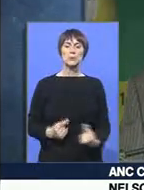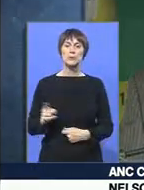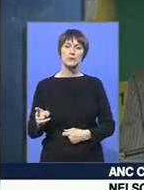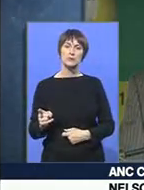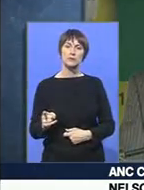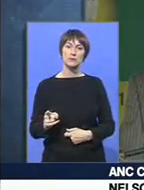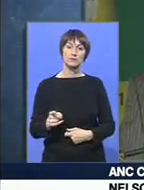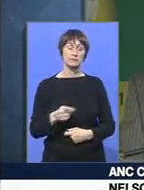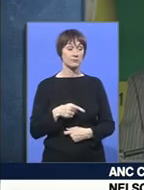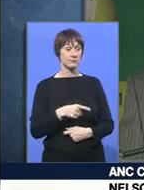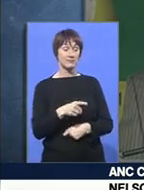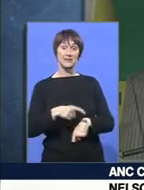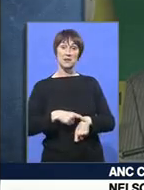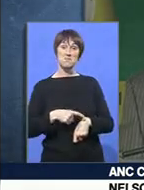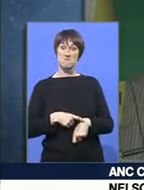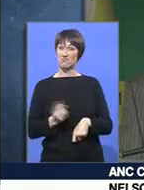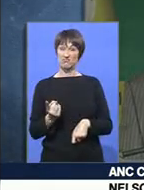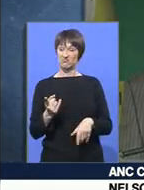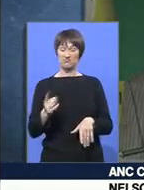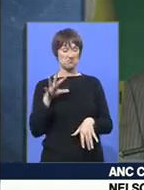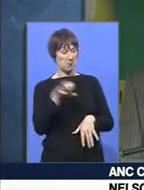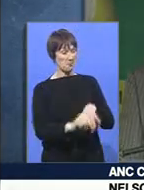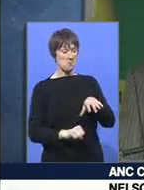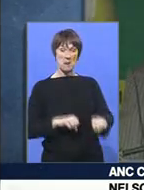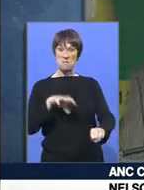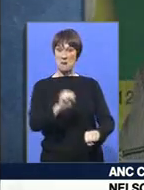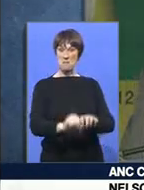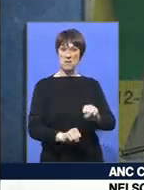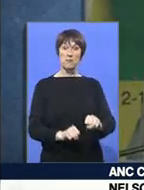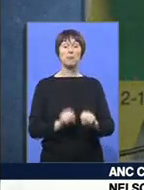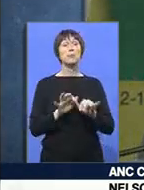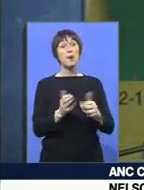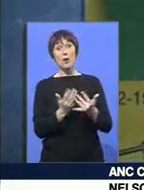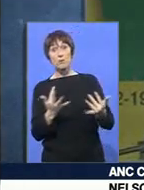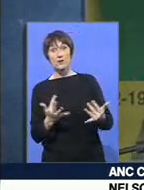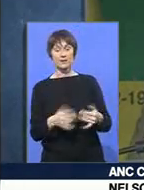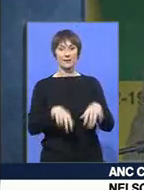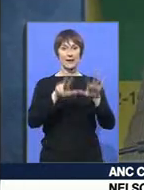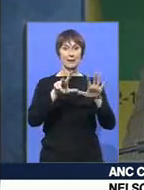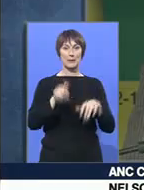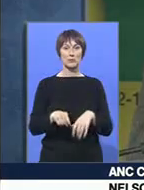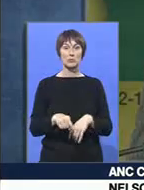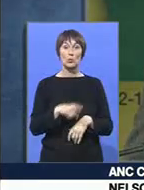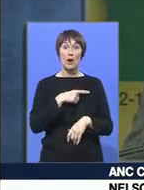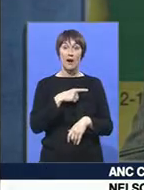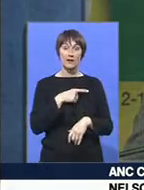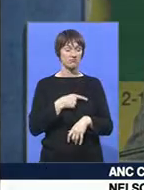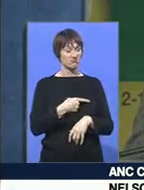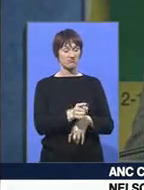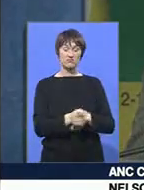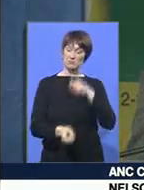Over 8,000 people were arrested for defying unjust laws of